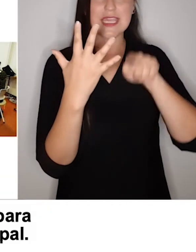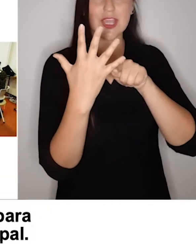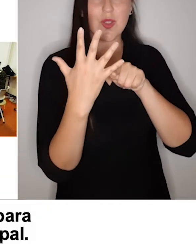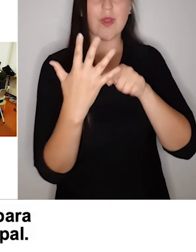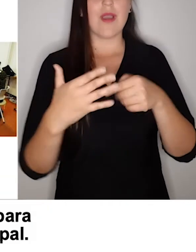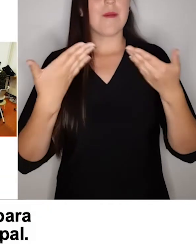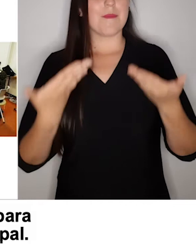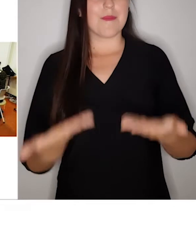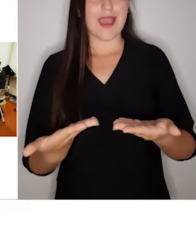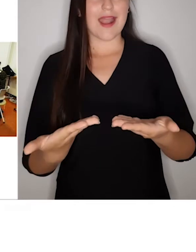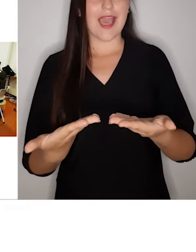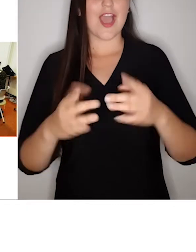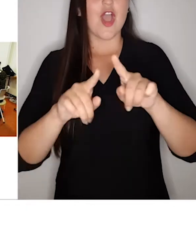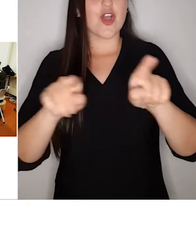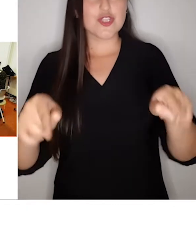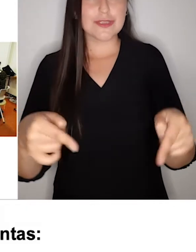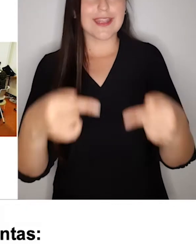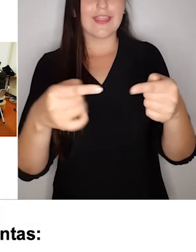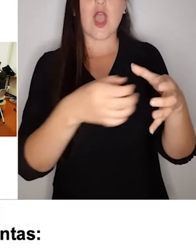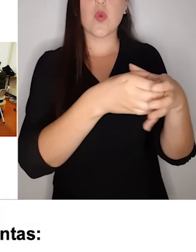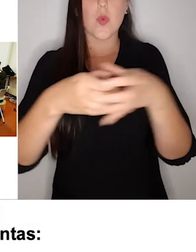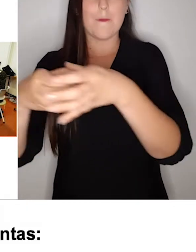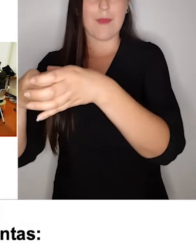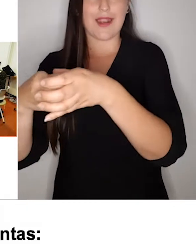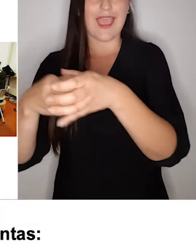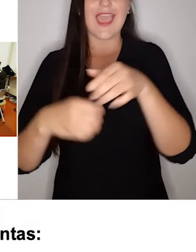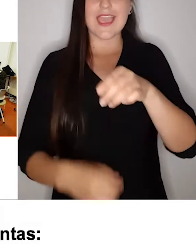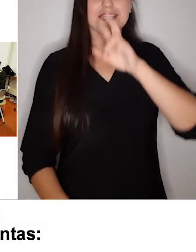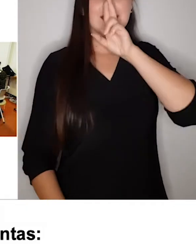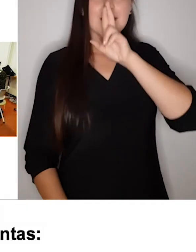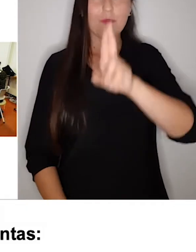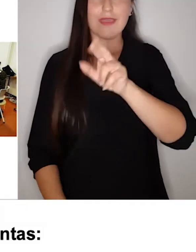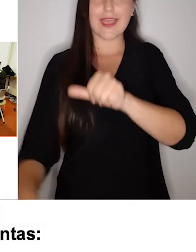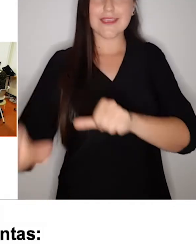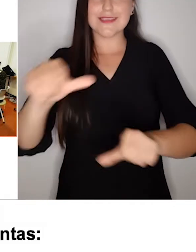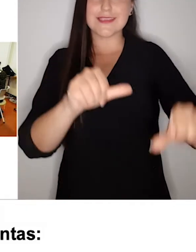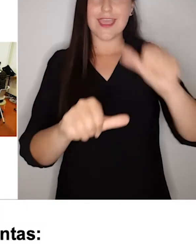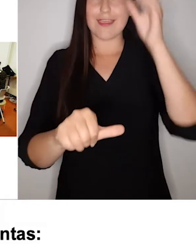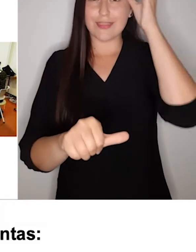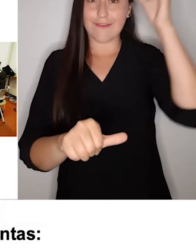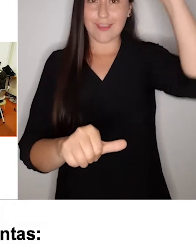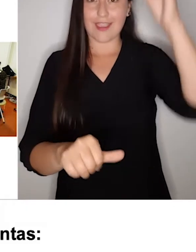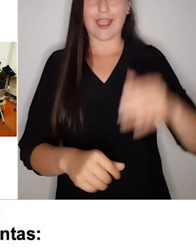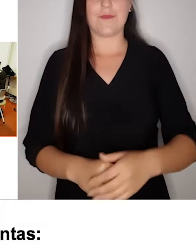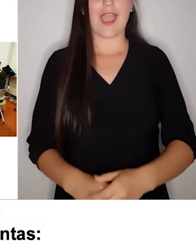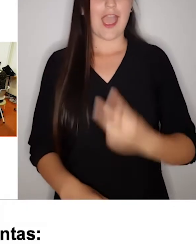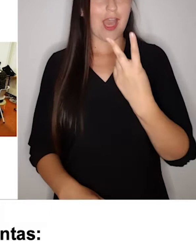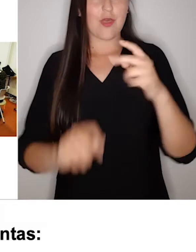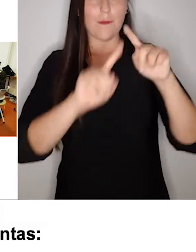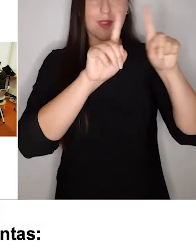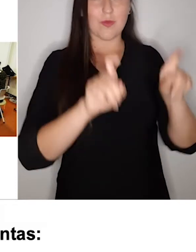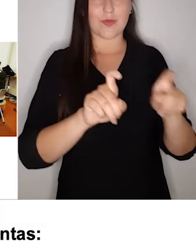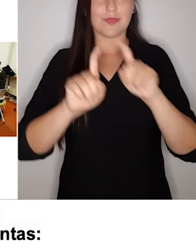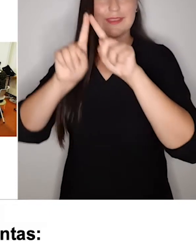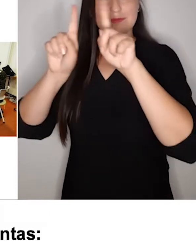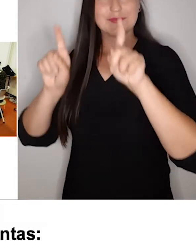for preventing group hostility. The principles sum up the scientific answers to two